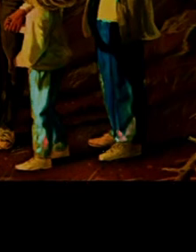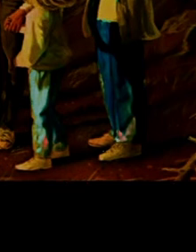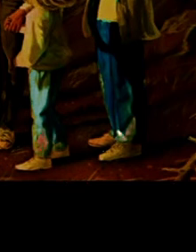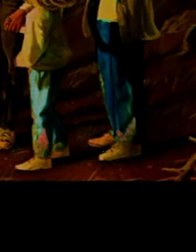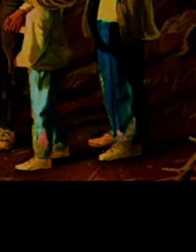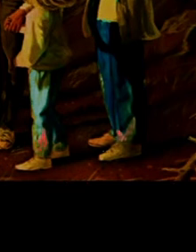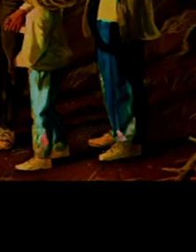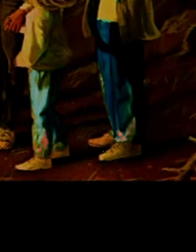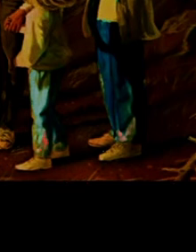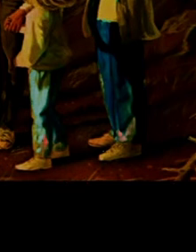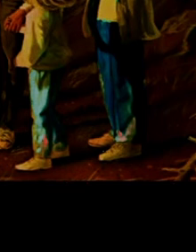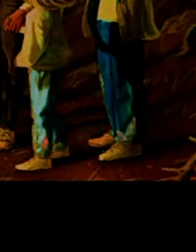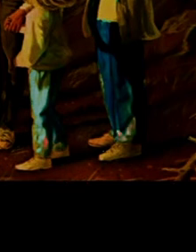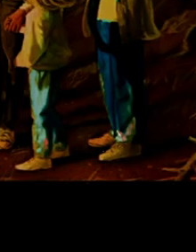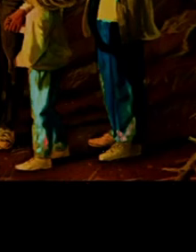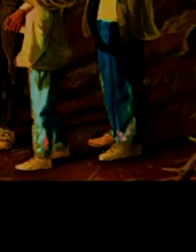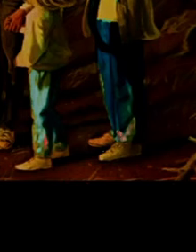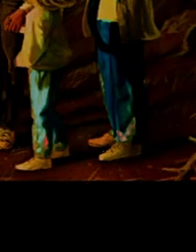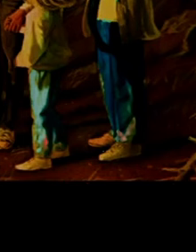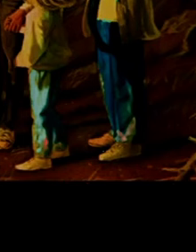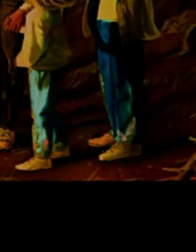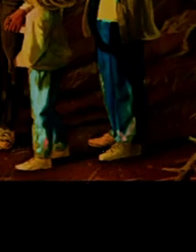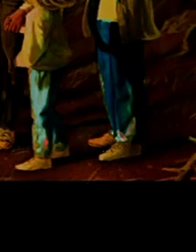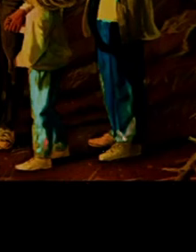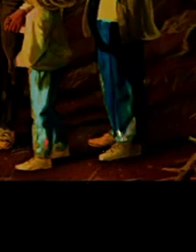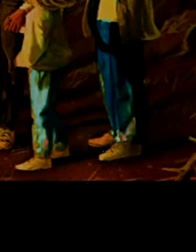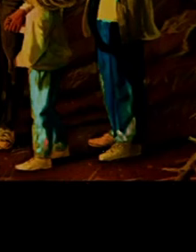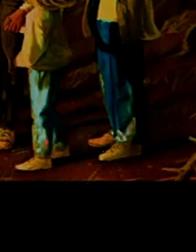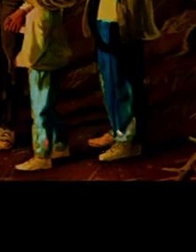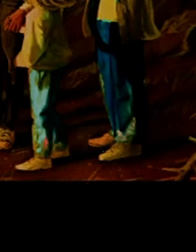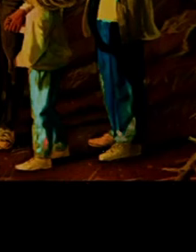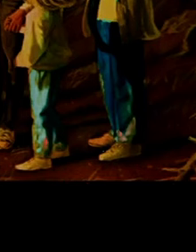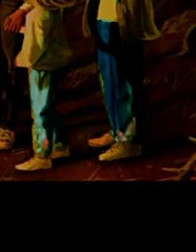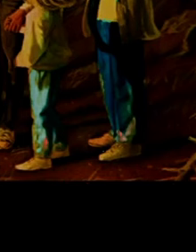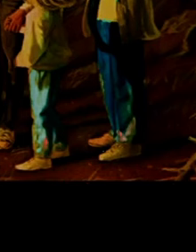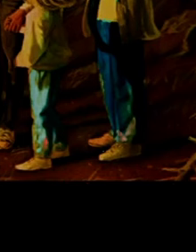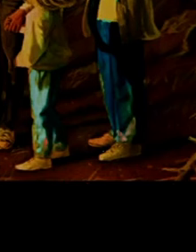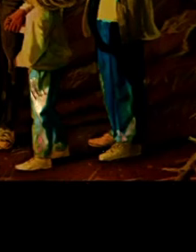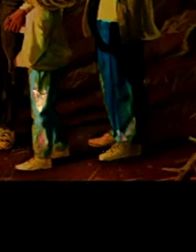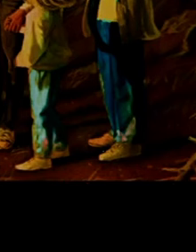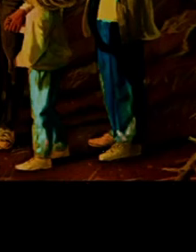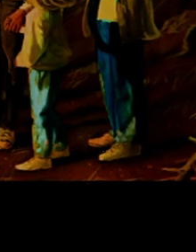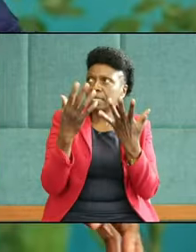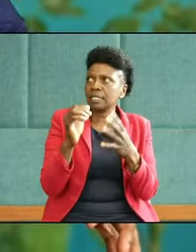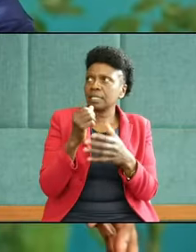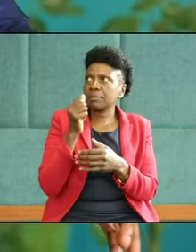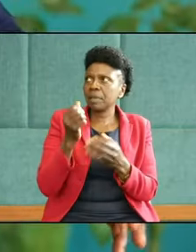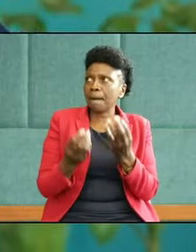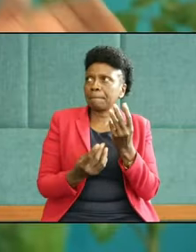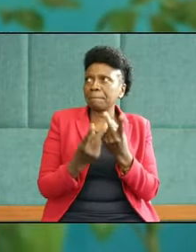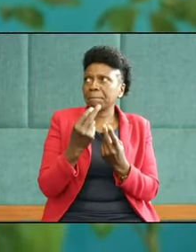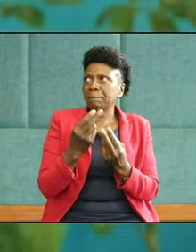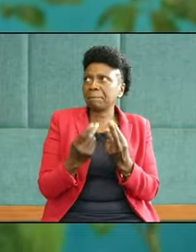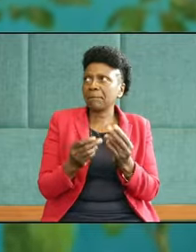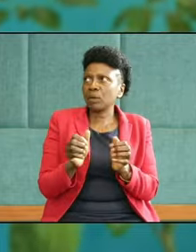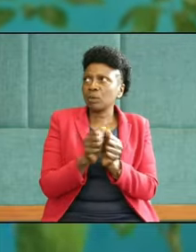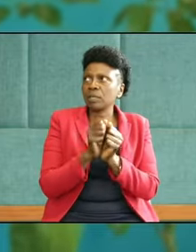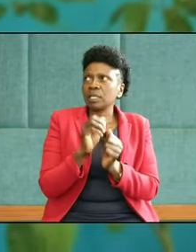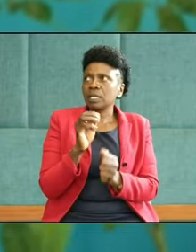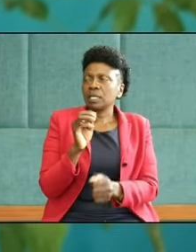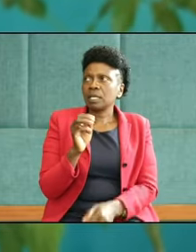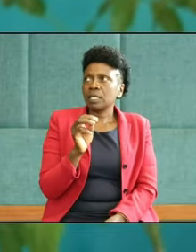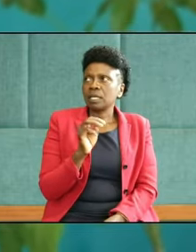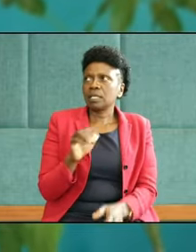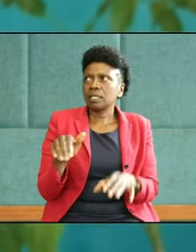heavens being on fire shall be dissolved, and the elements shall melt with fervent heat. The preaching of the gospel has